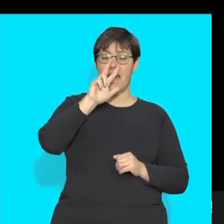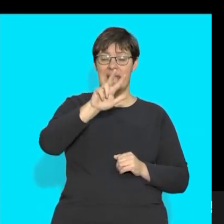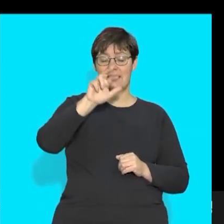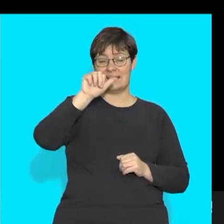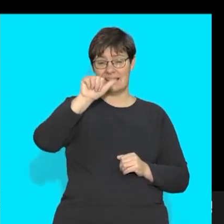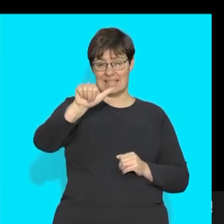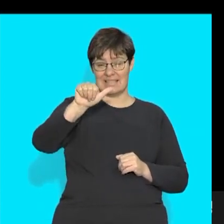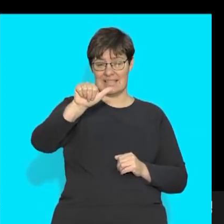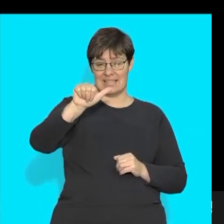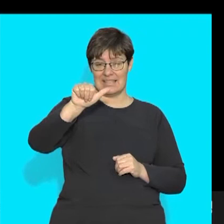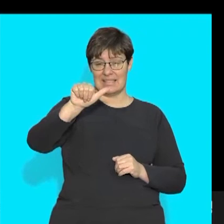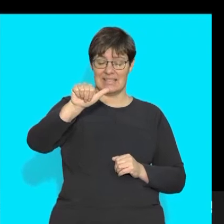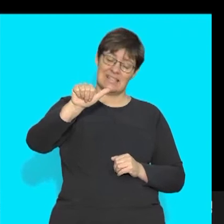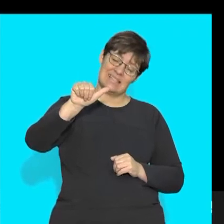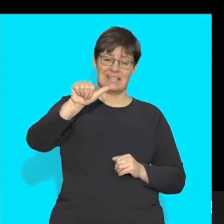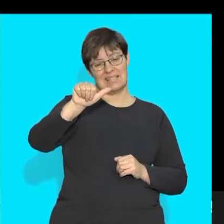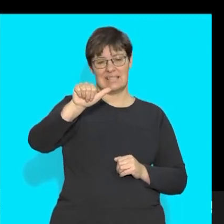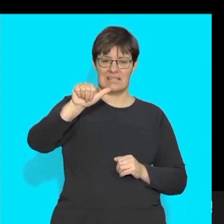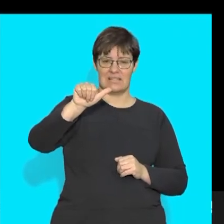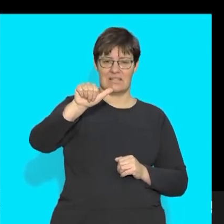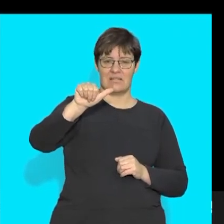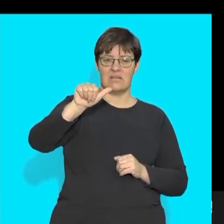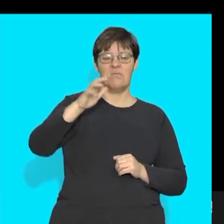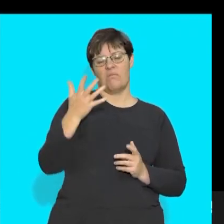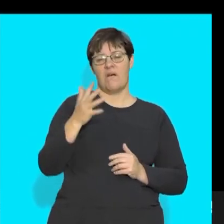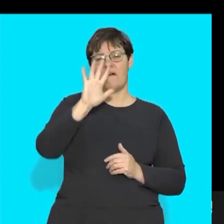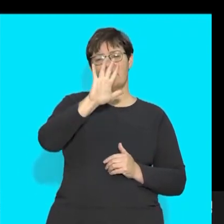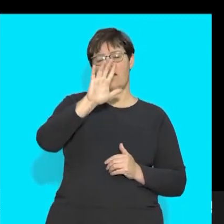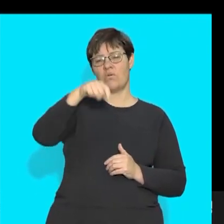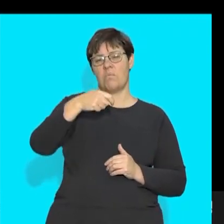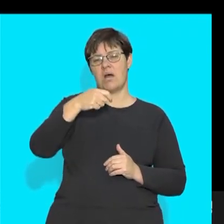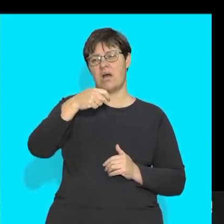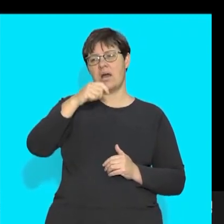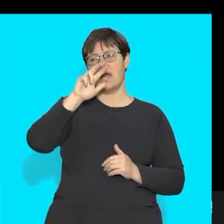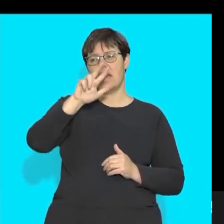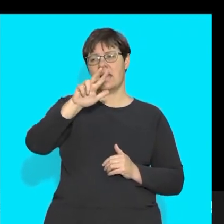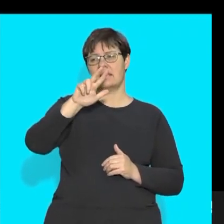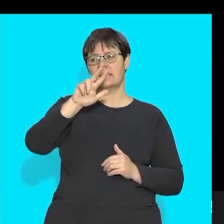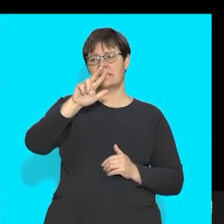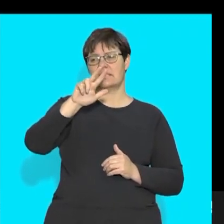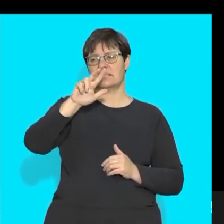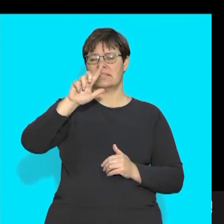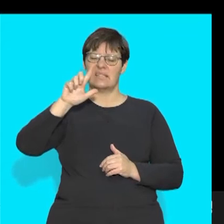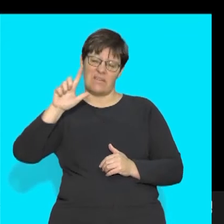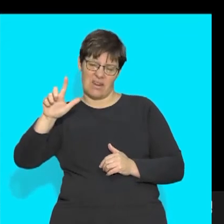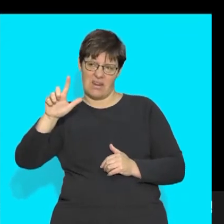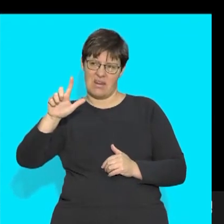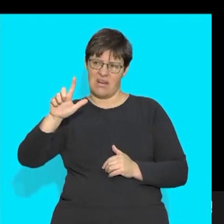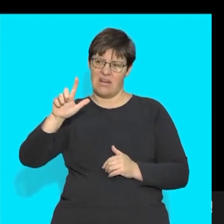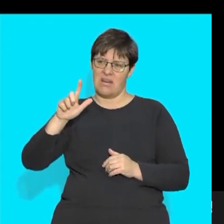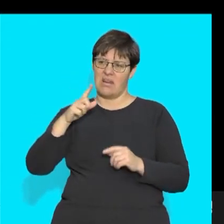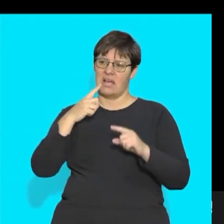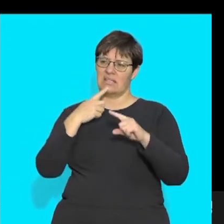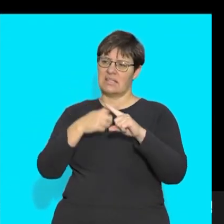5,86. Well, that will go to 5,87 times 10 to the 14. I'm actually quite happy about that